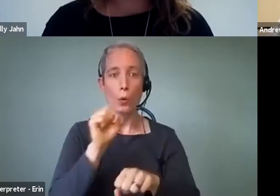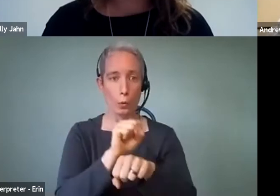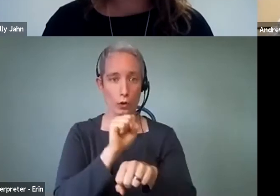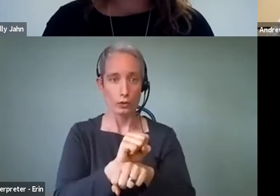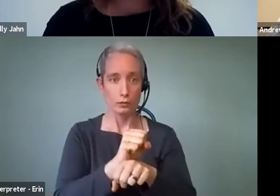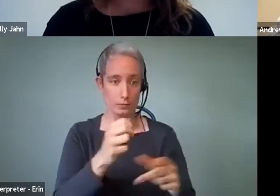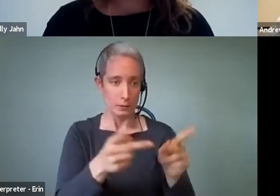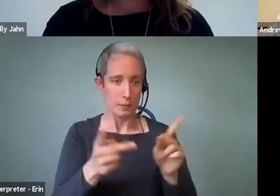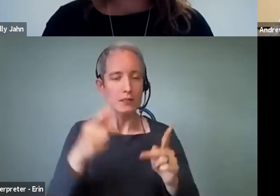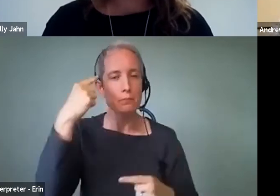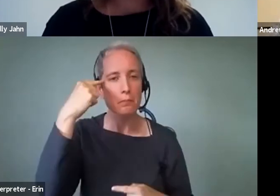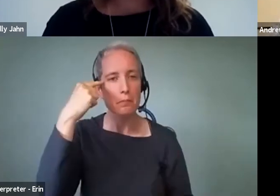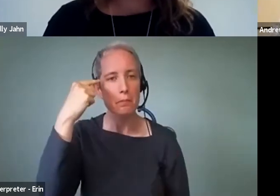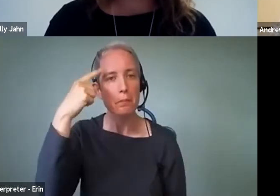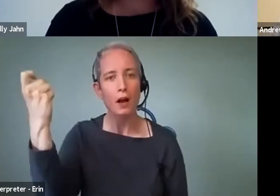of,